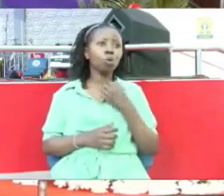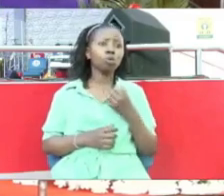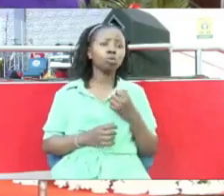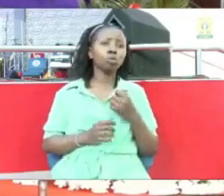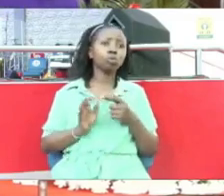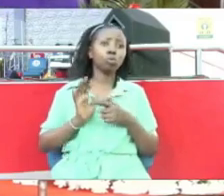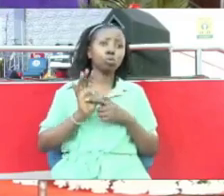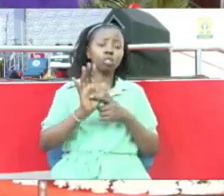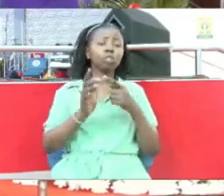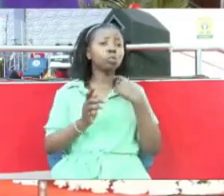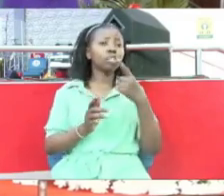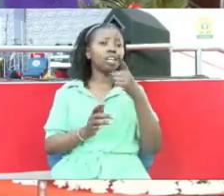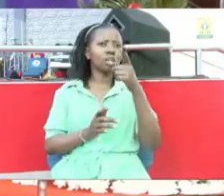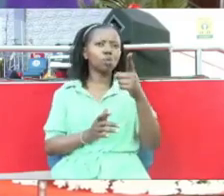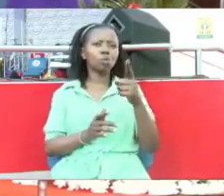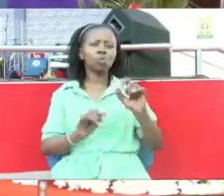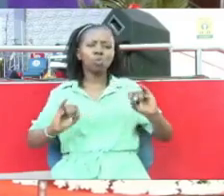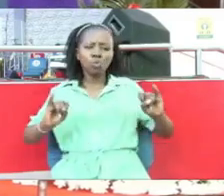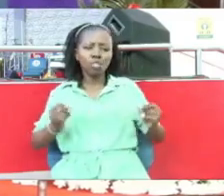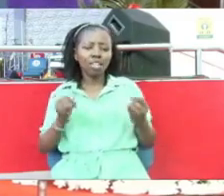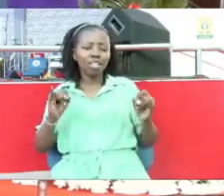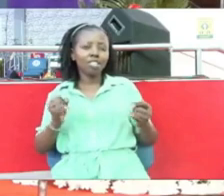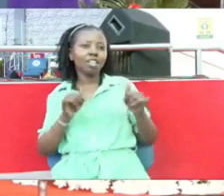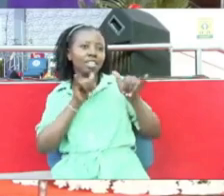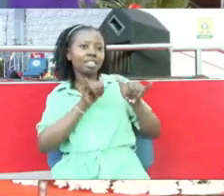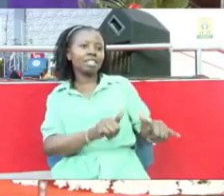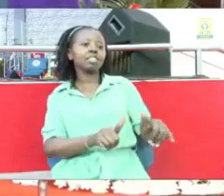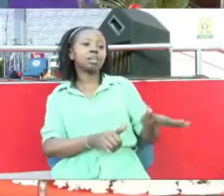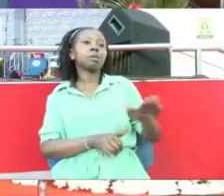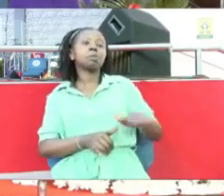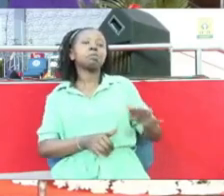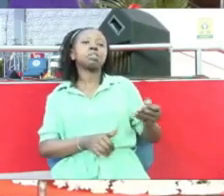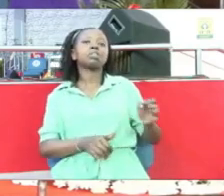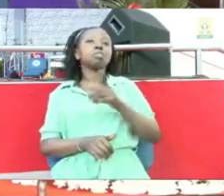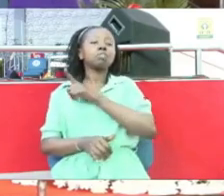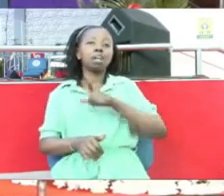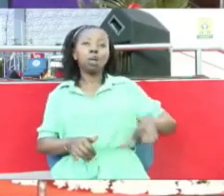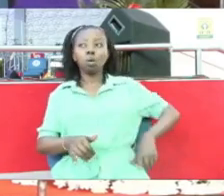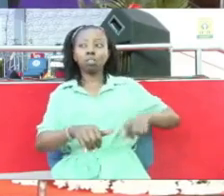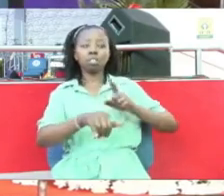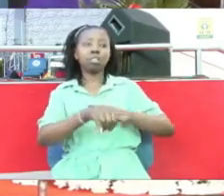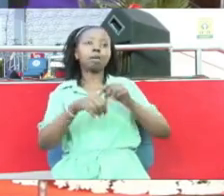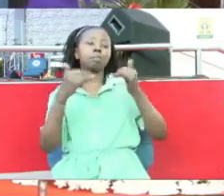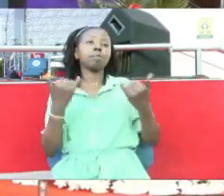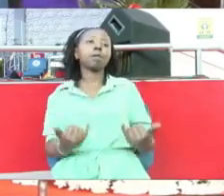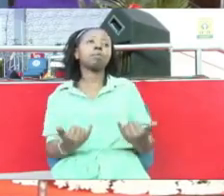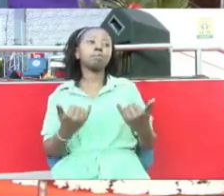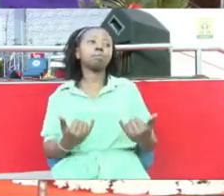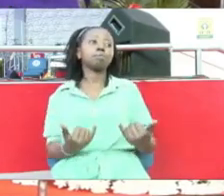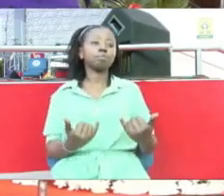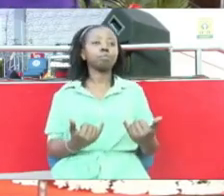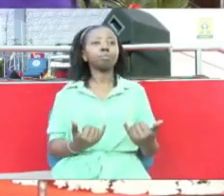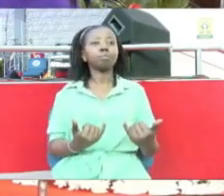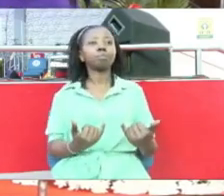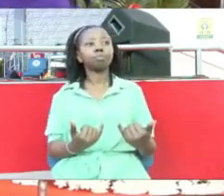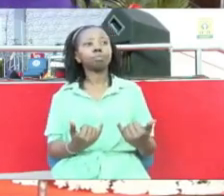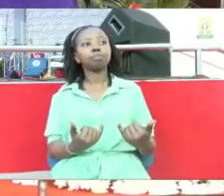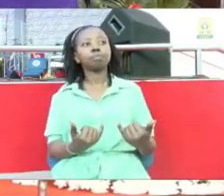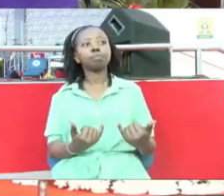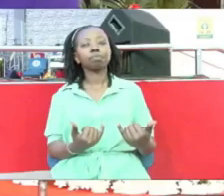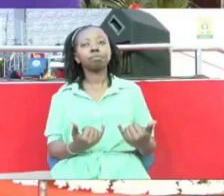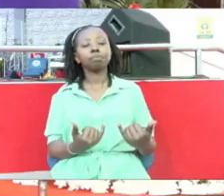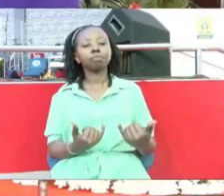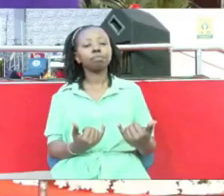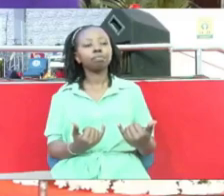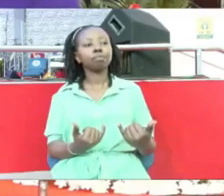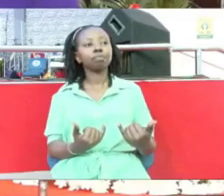you. Try lingering in the presence of God in this season. Nataka kupendekeza ya kwamba ukaweze kudumu mahali